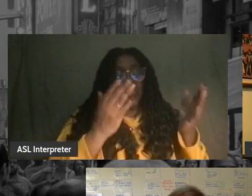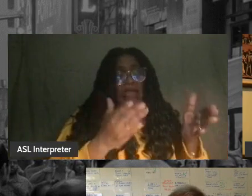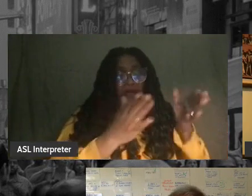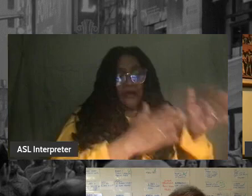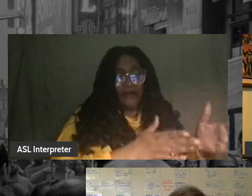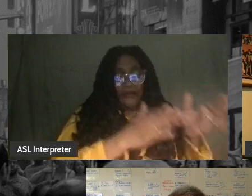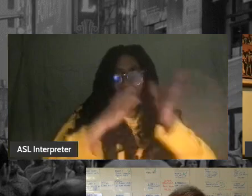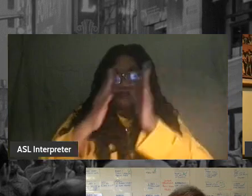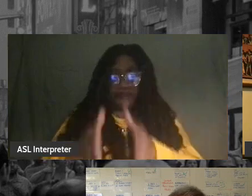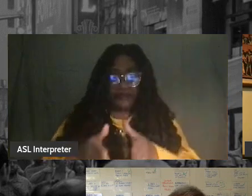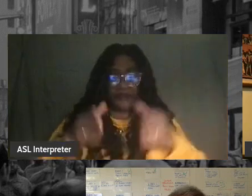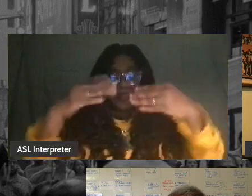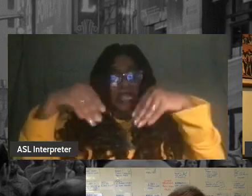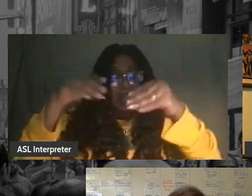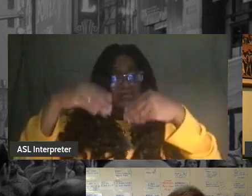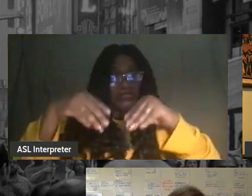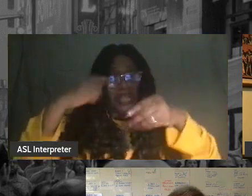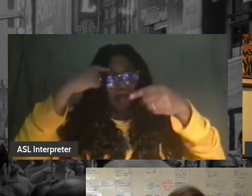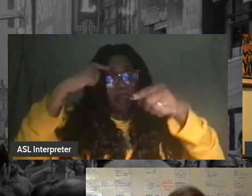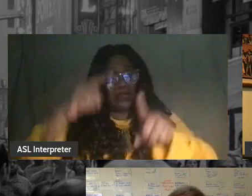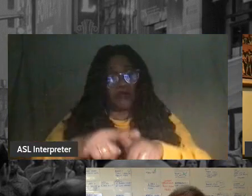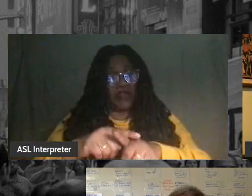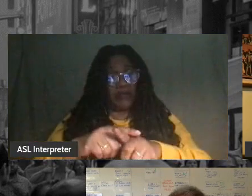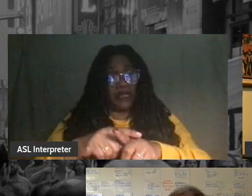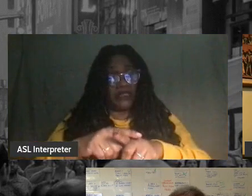agreement, it effectively